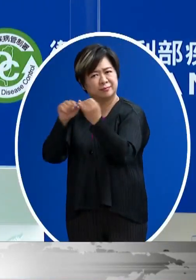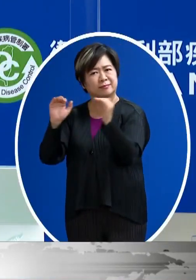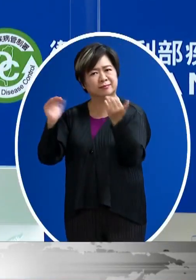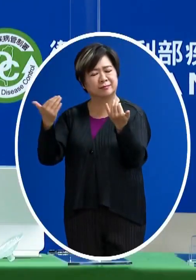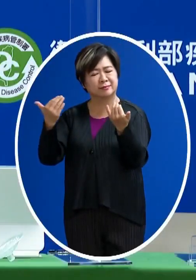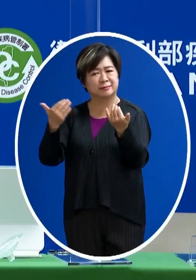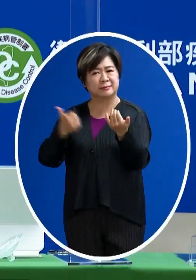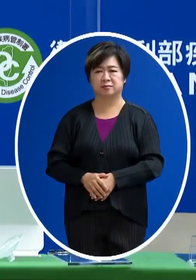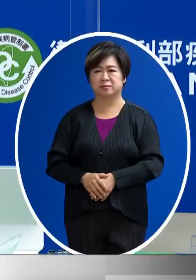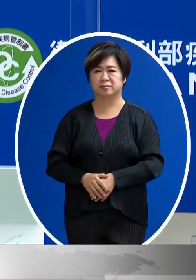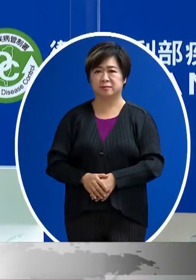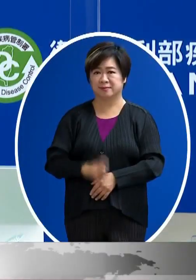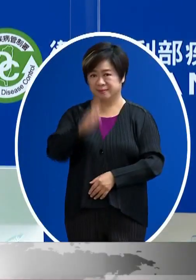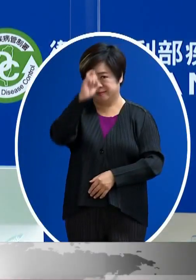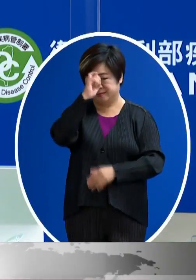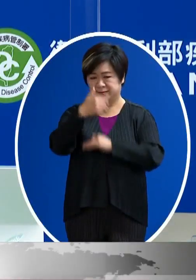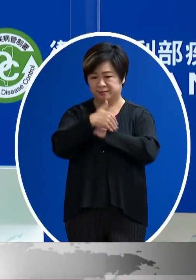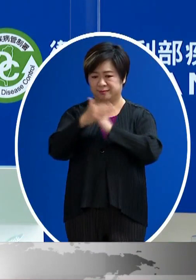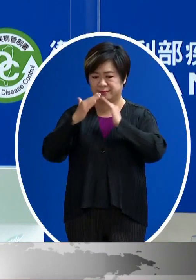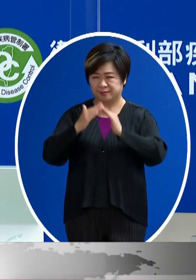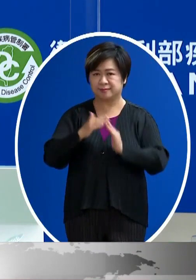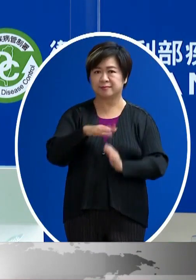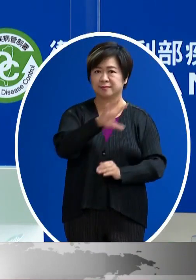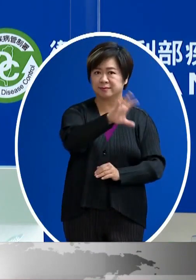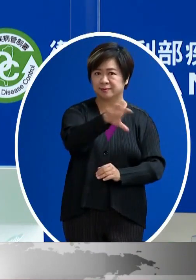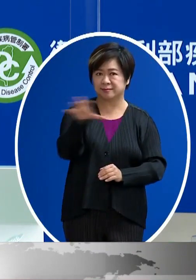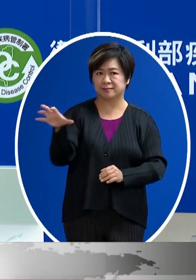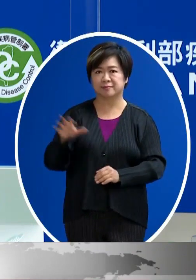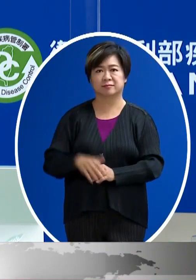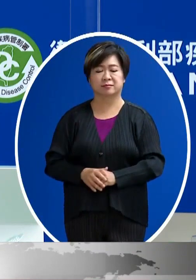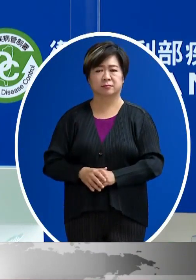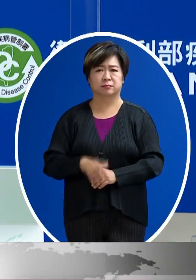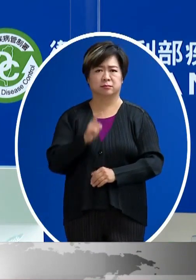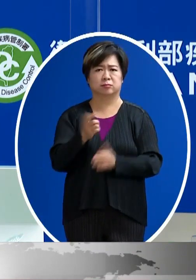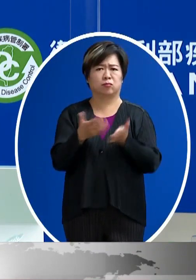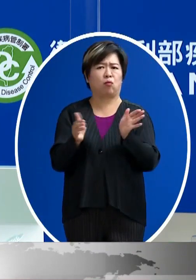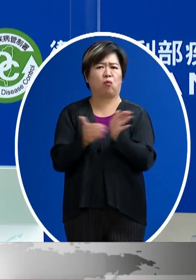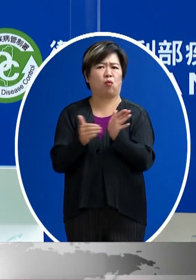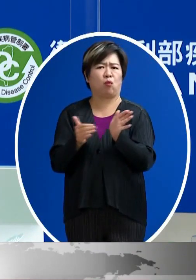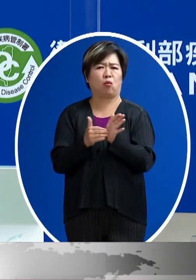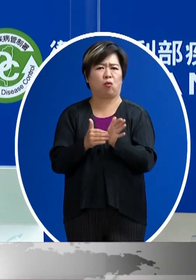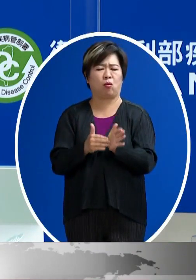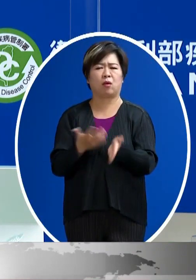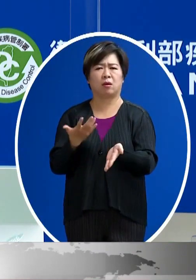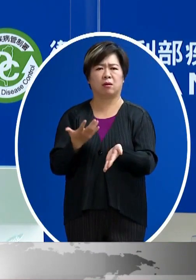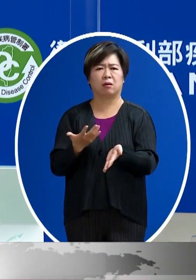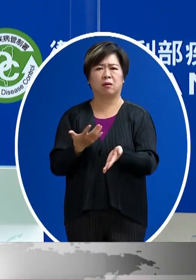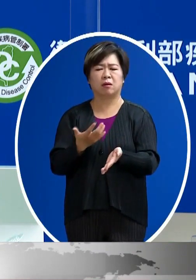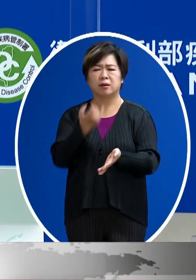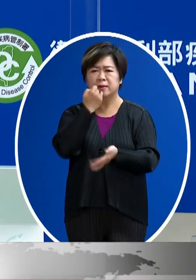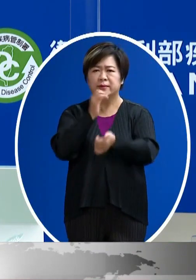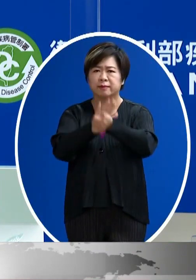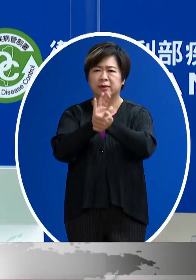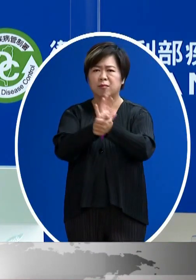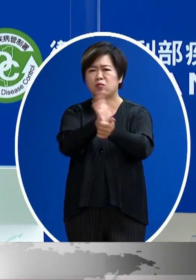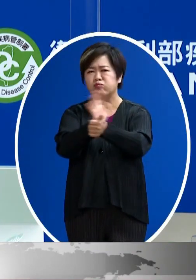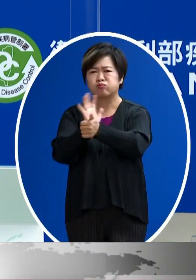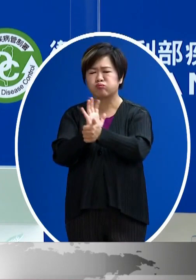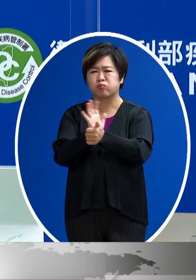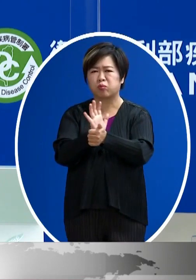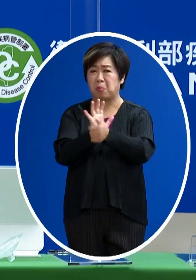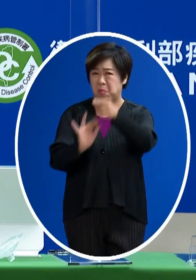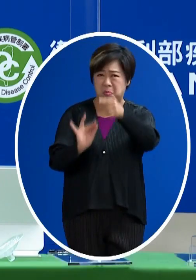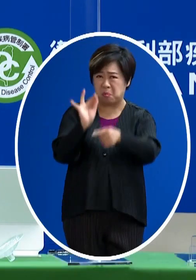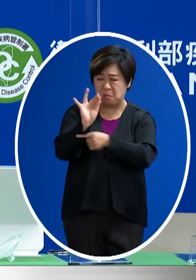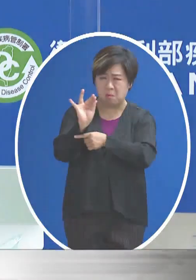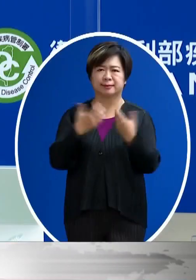Every vaccination round, about 80% of eligible people make an appointment. Medical centers at the county and city level already have a certain amount of